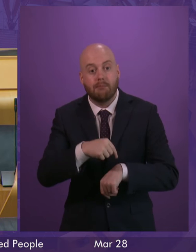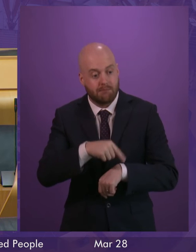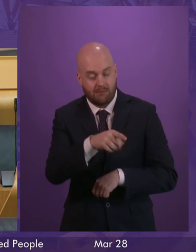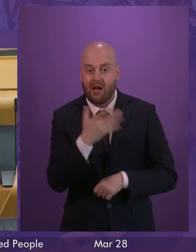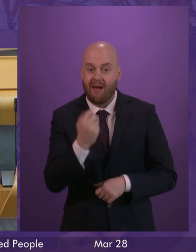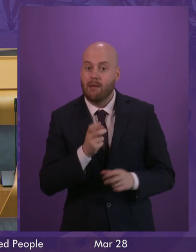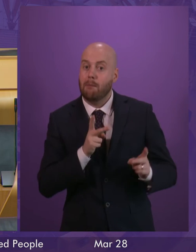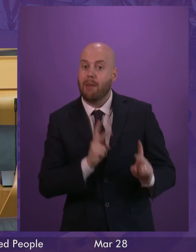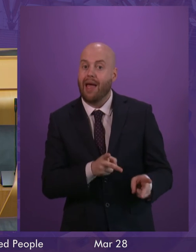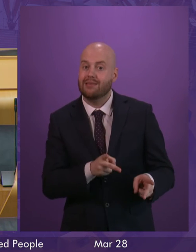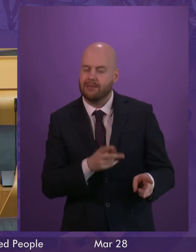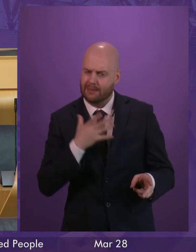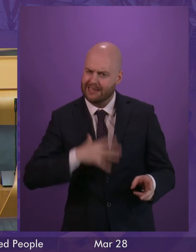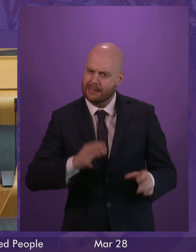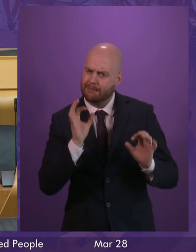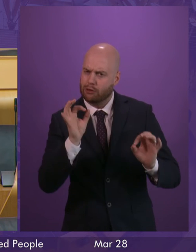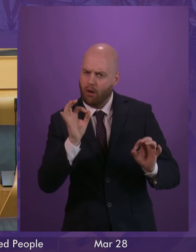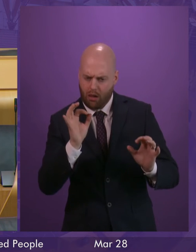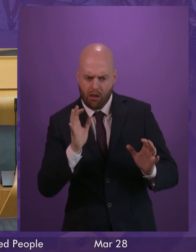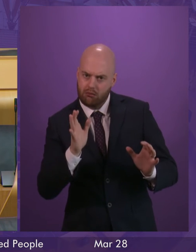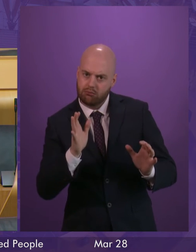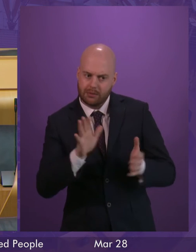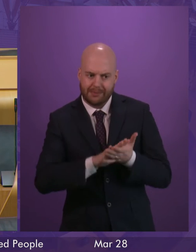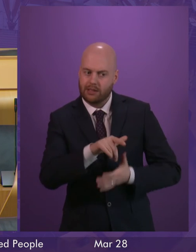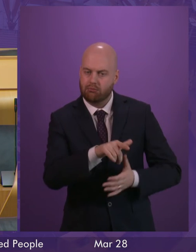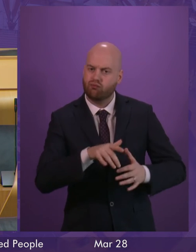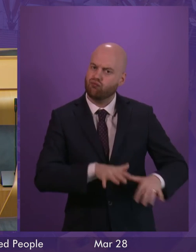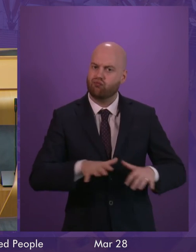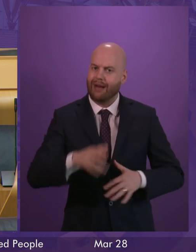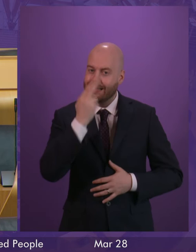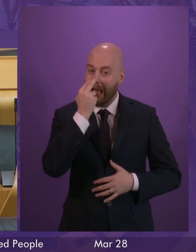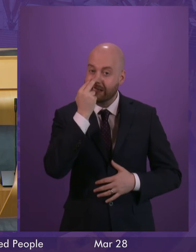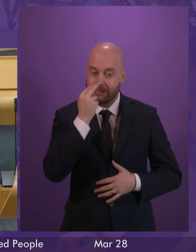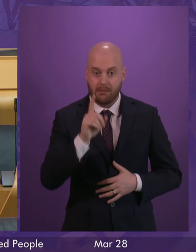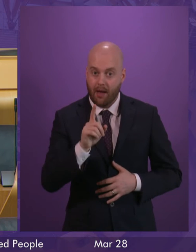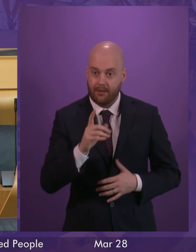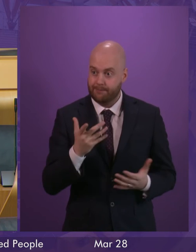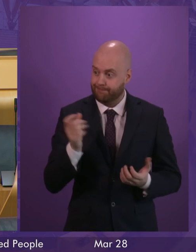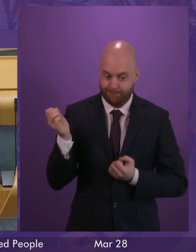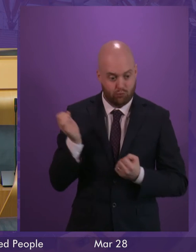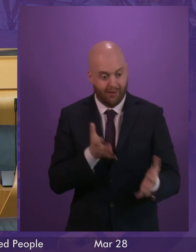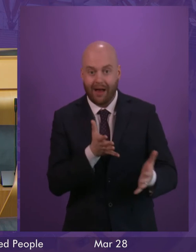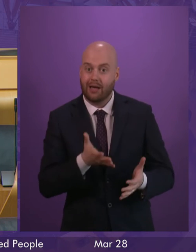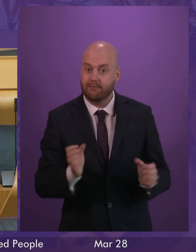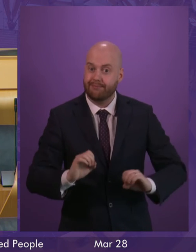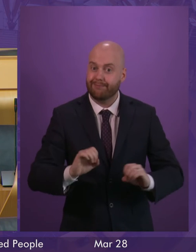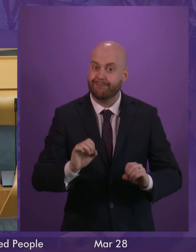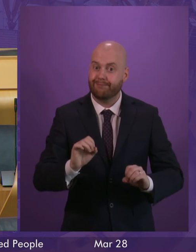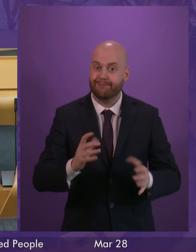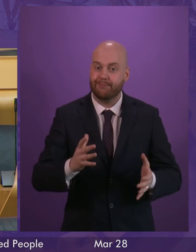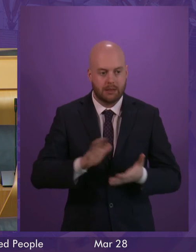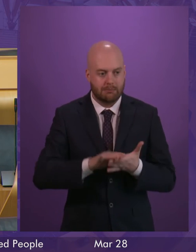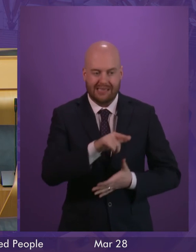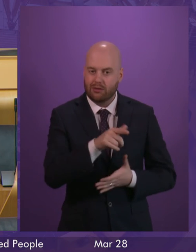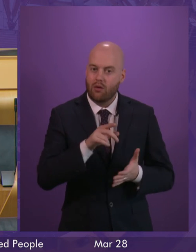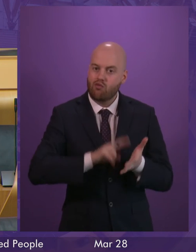available for behavioural issues, leaving the entire family at risk during the night. With his growing size and frustration his school